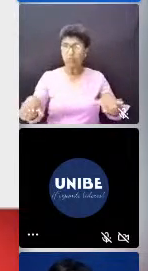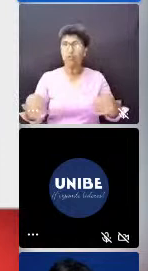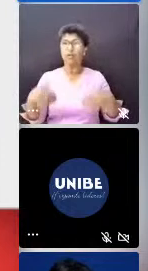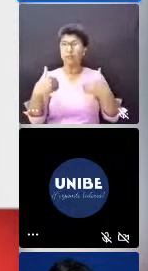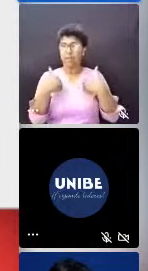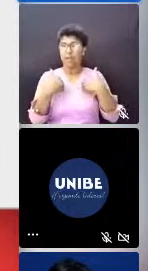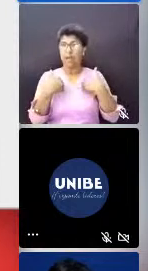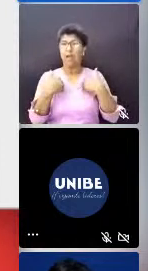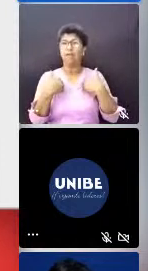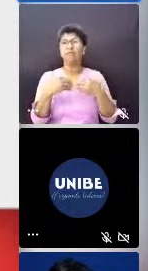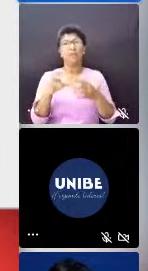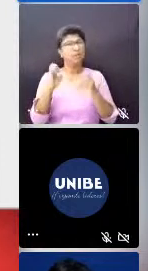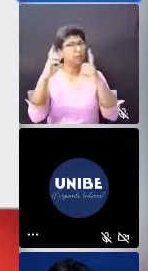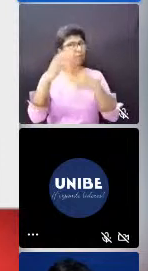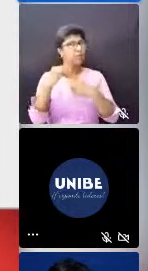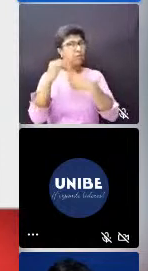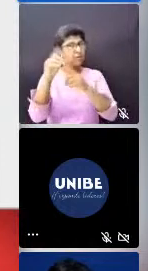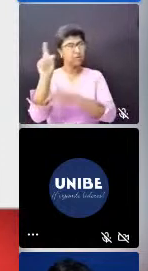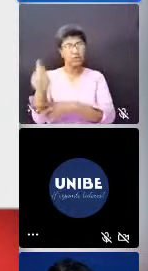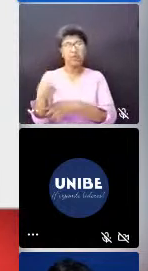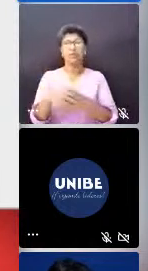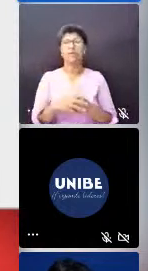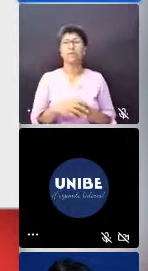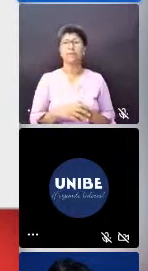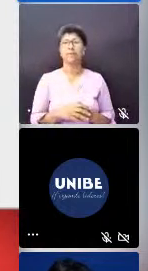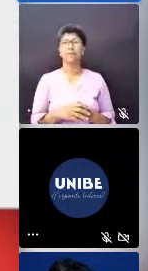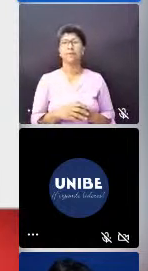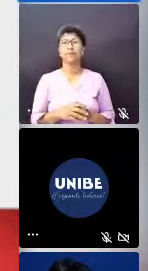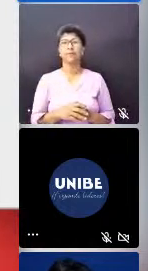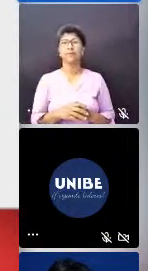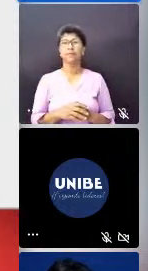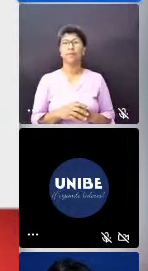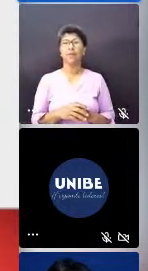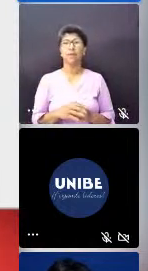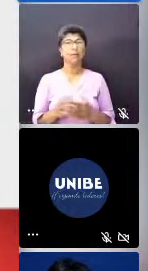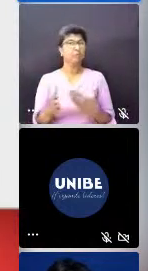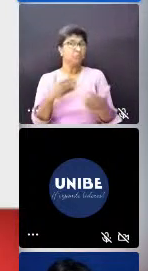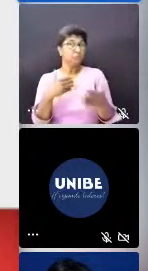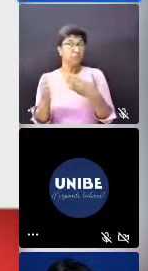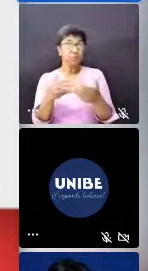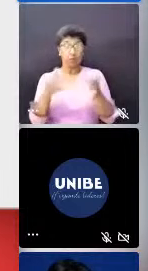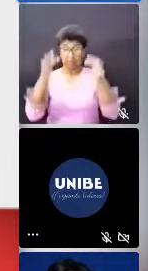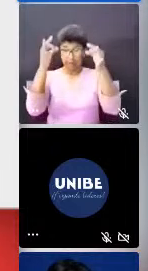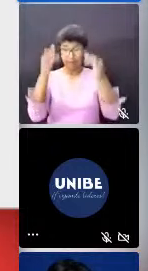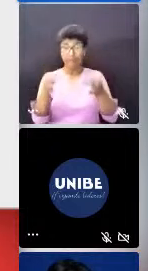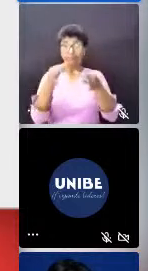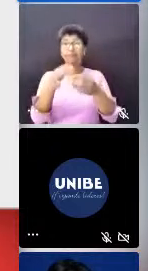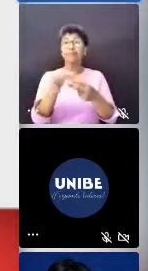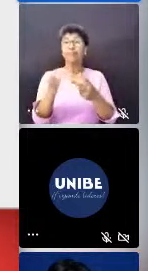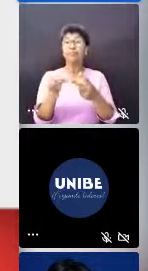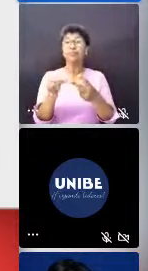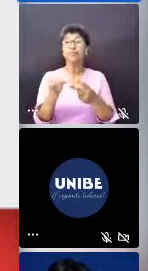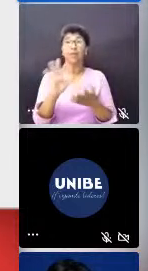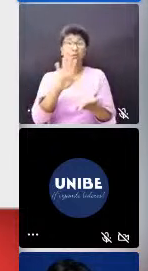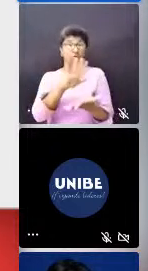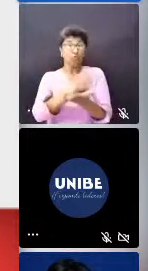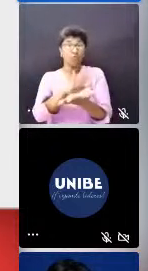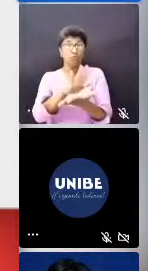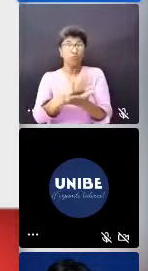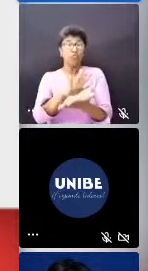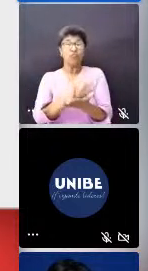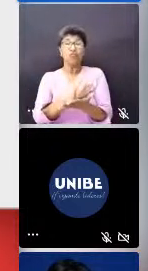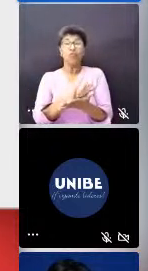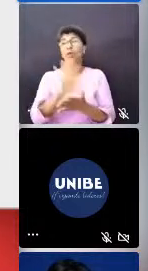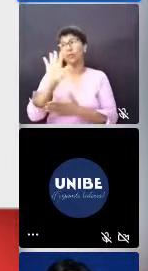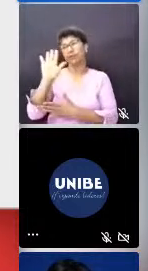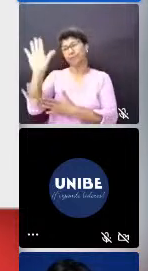diagnosis of special educational needs. However, the decision on choosing a school is a